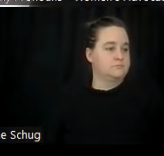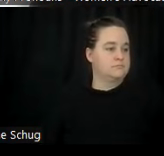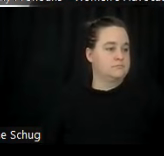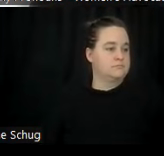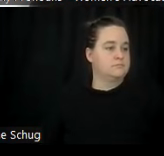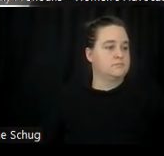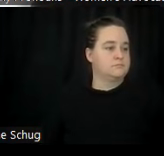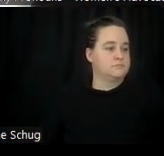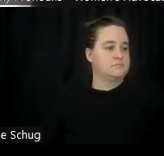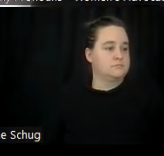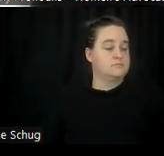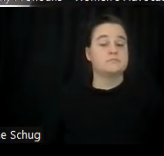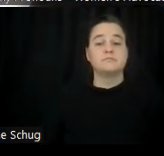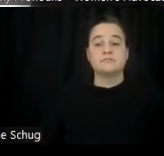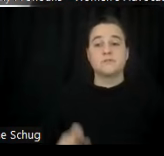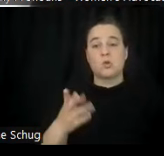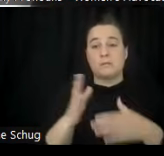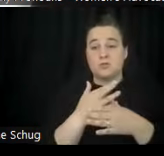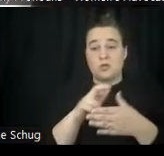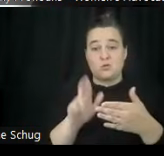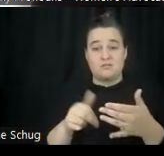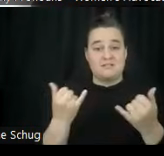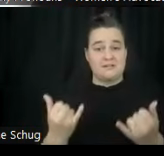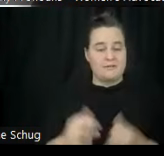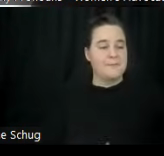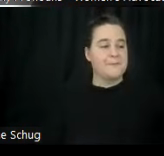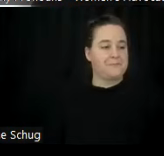Okay, and I'm going to share the results of that poll now.